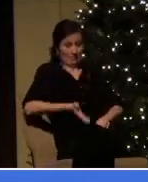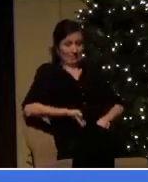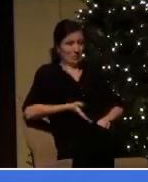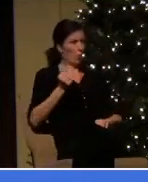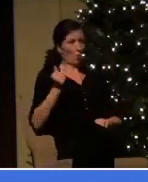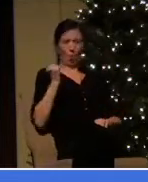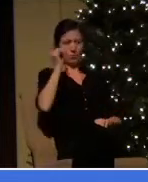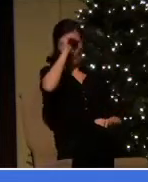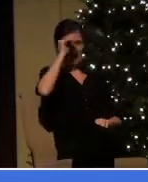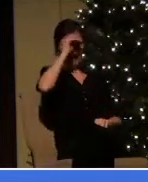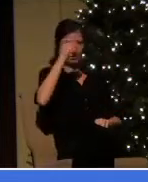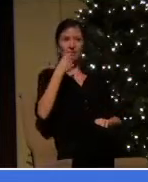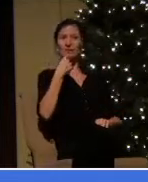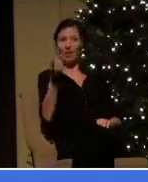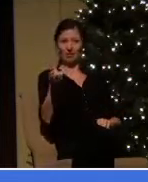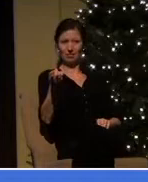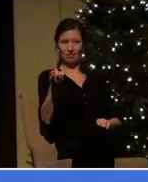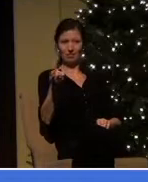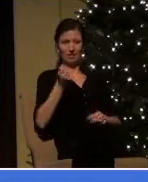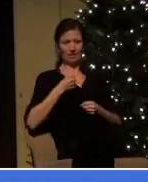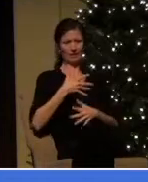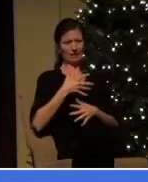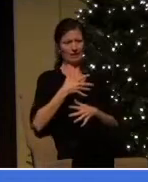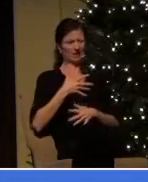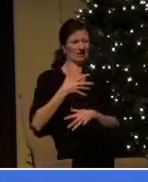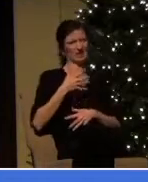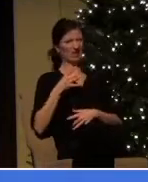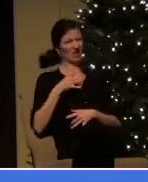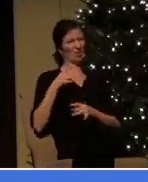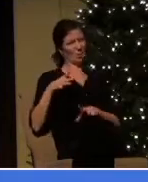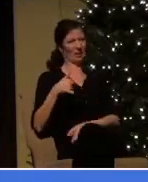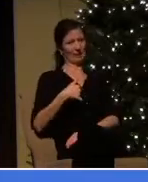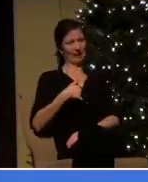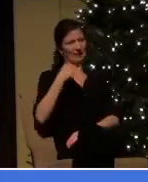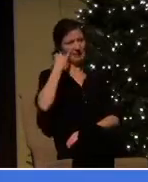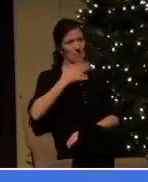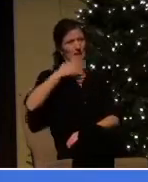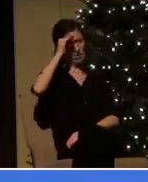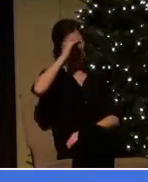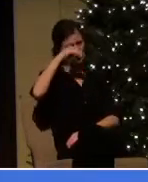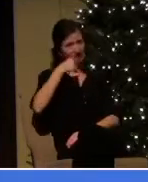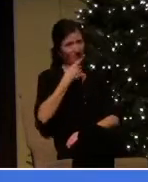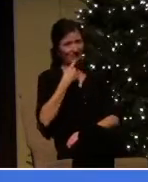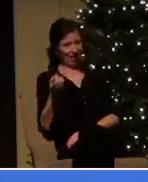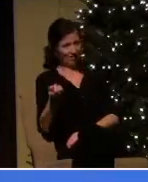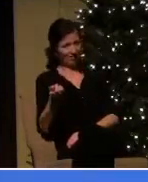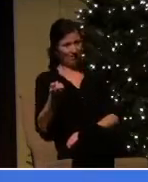are afraid that other people are not going to like what they have to say? Or how many